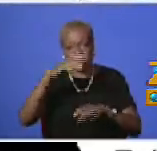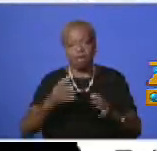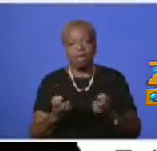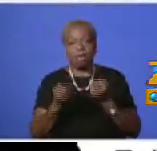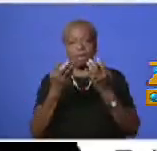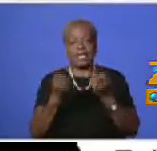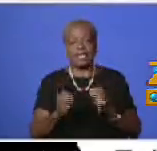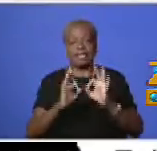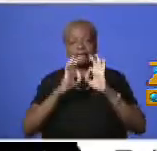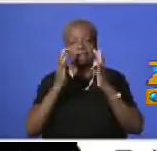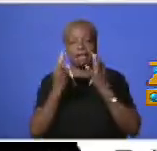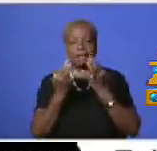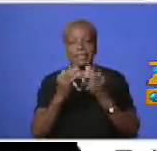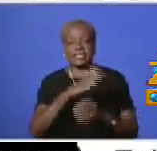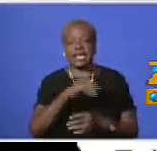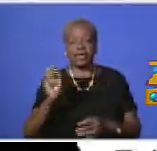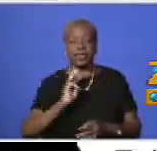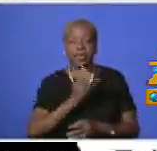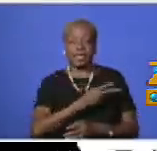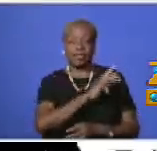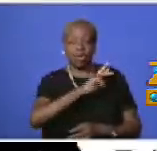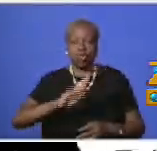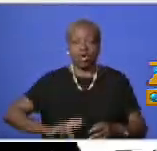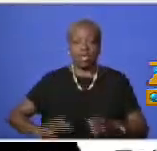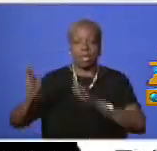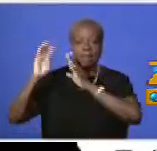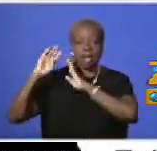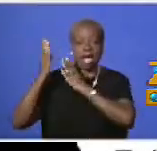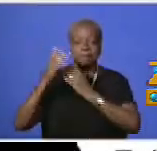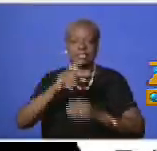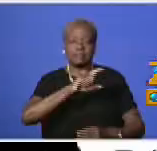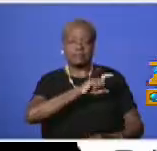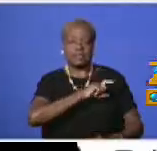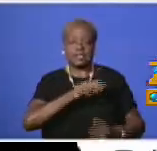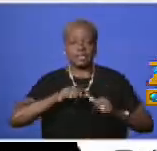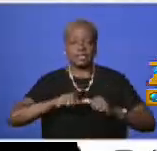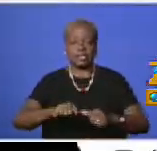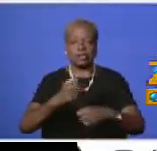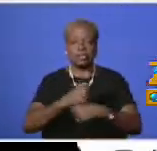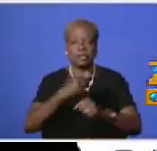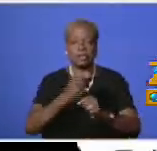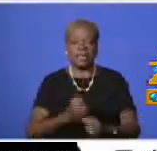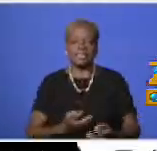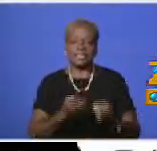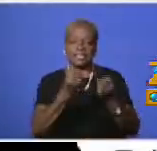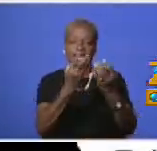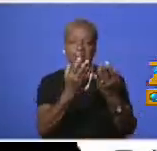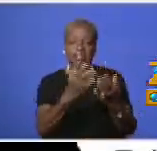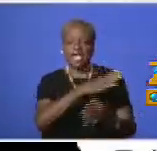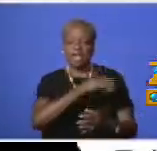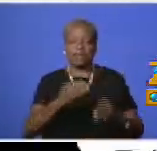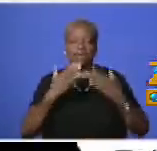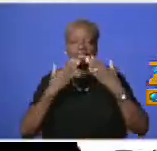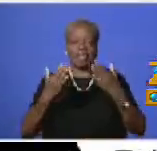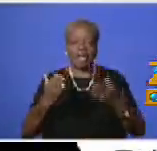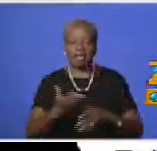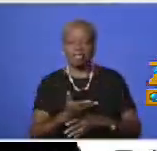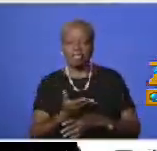families, and we in the Royal Bahamas Police Force, we continue to make the sacrifice. And we want to thank those